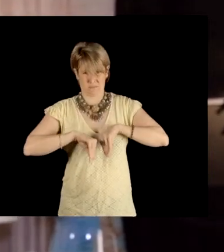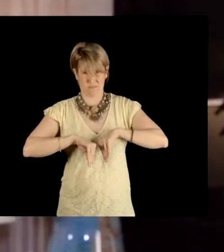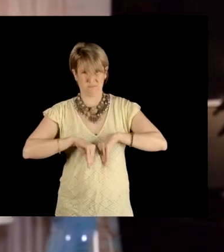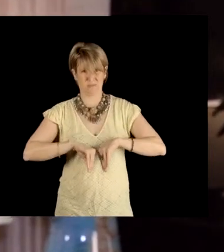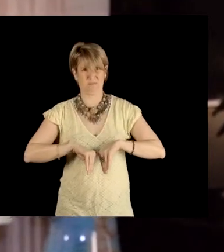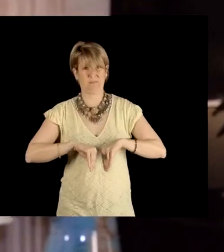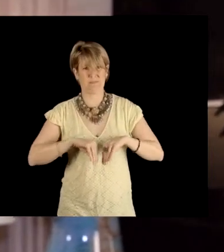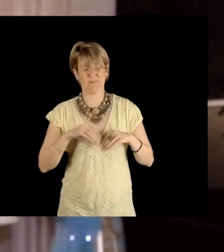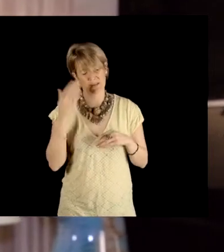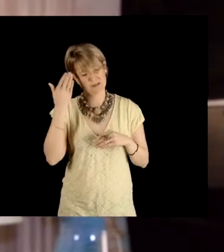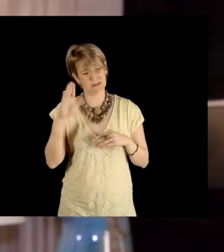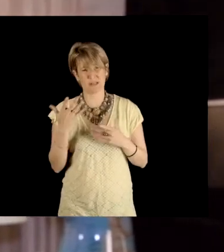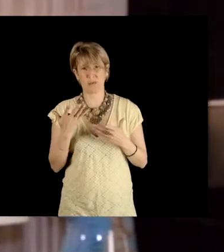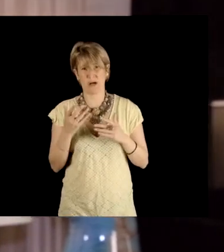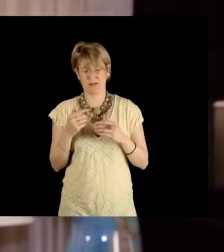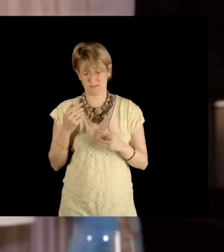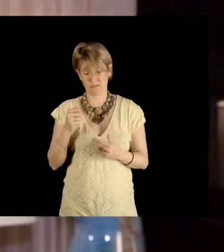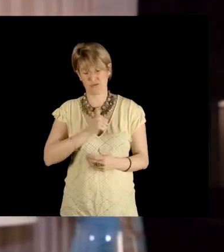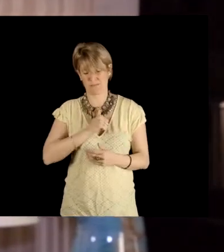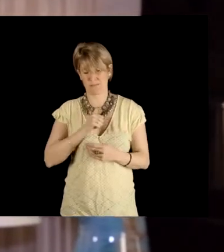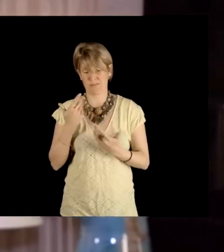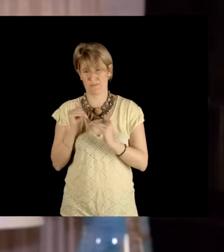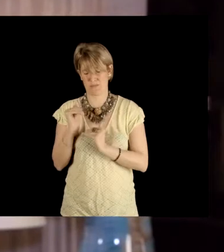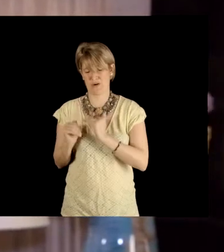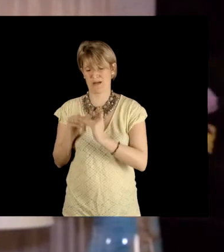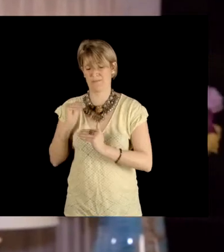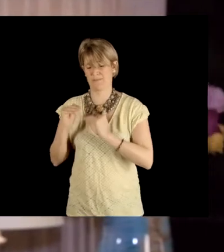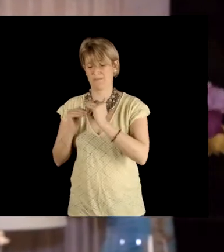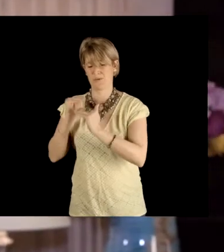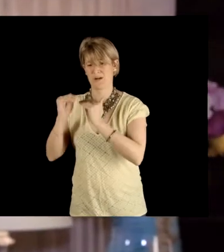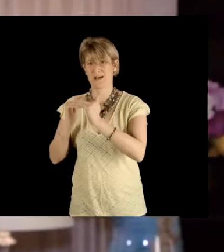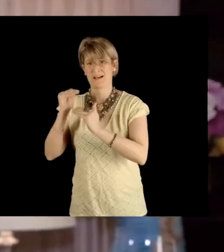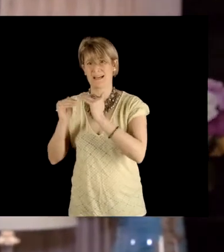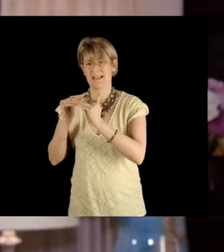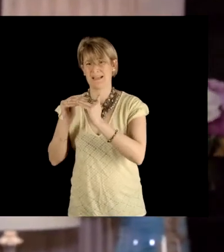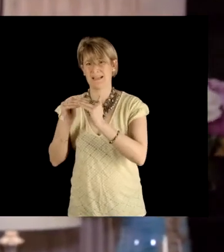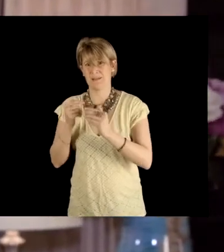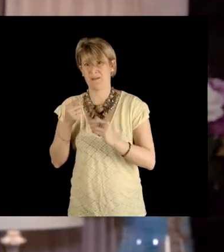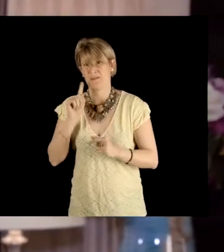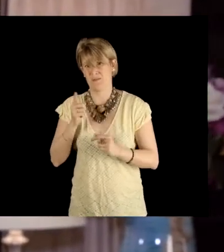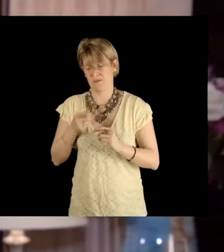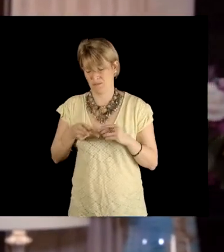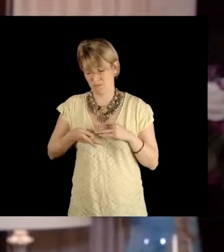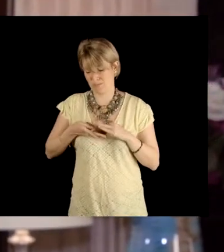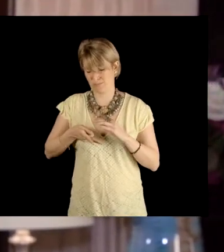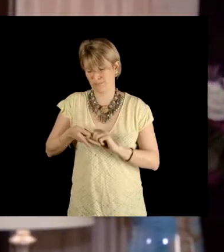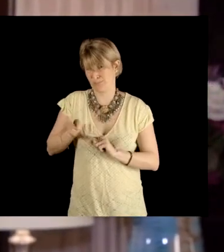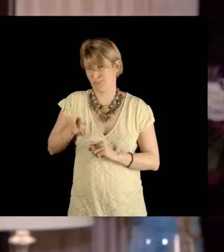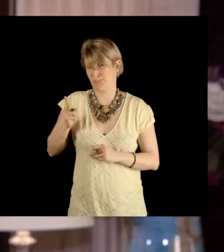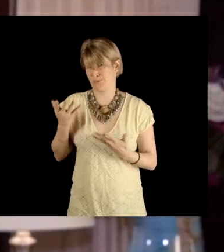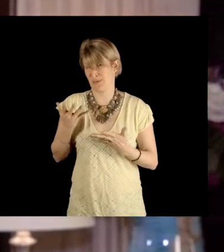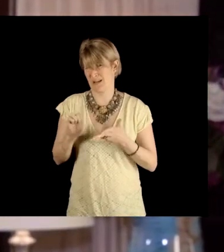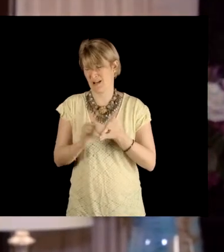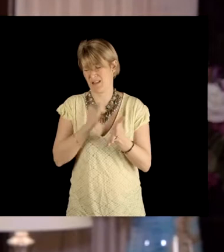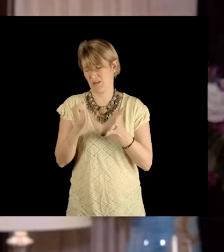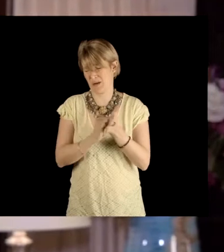home. You know, I'm a retired pharmacist. I used to work 9 to 7, and by the time I came home